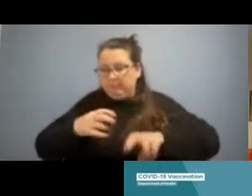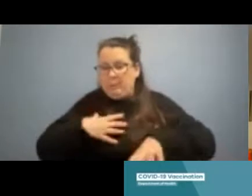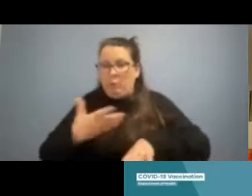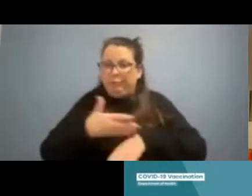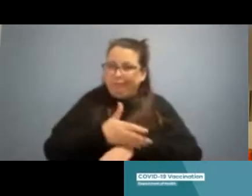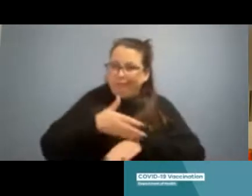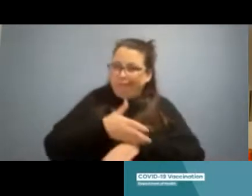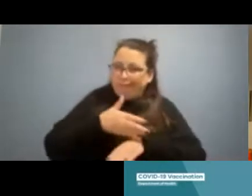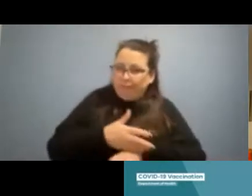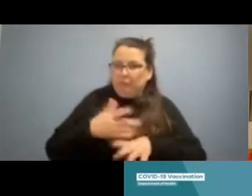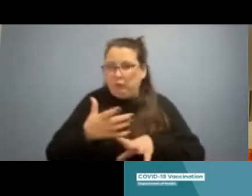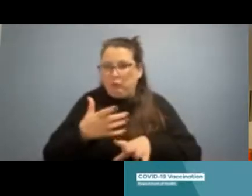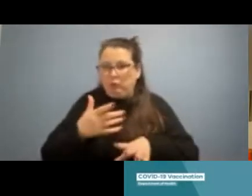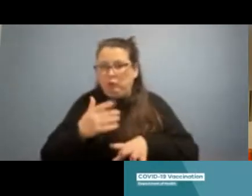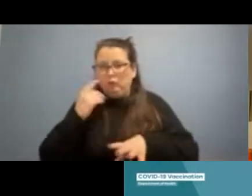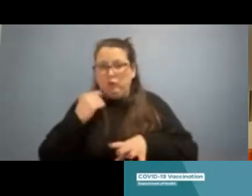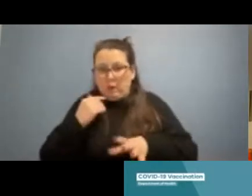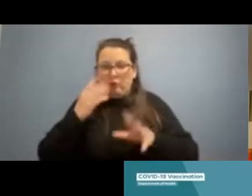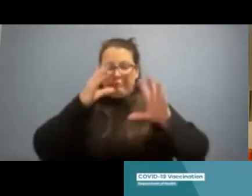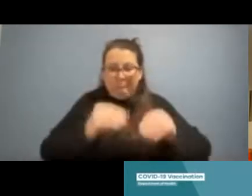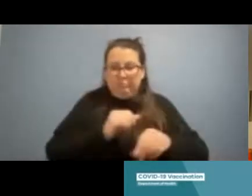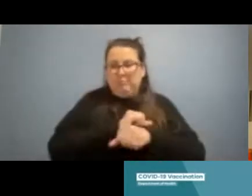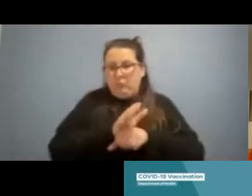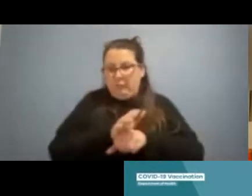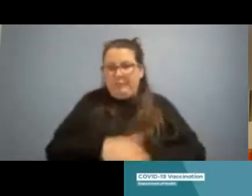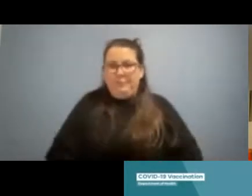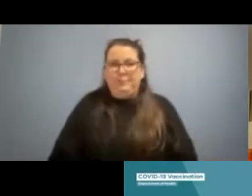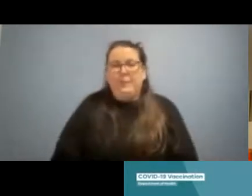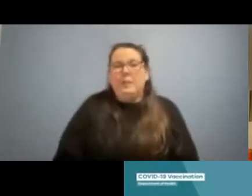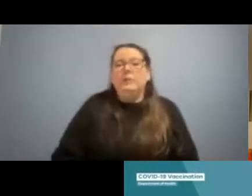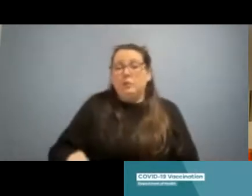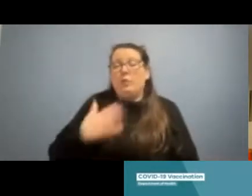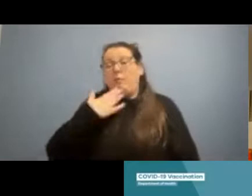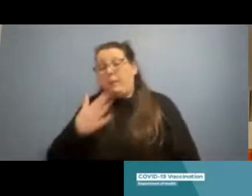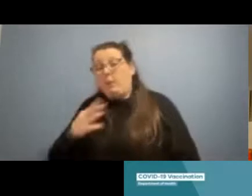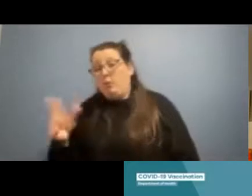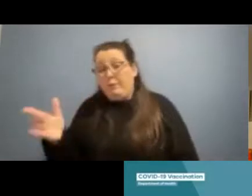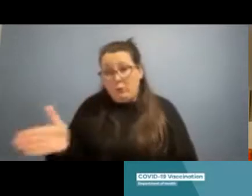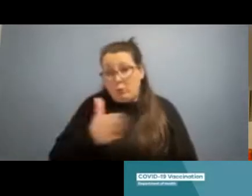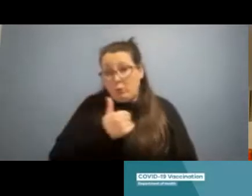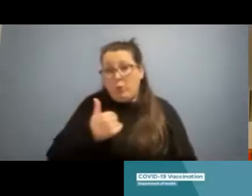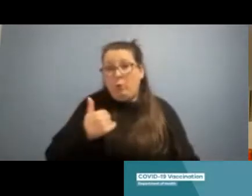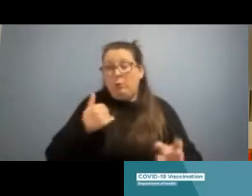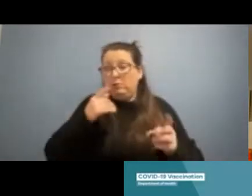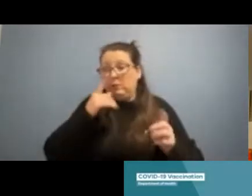of the people of the North, and Andrew Giles and other MPs and everybody else who've been on here as